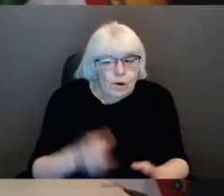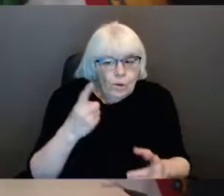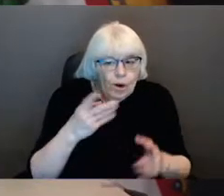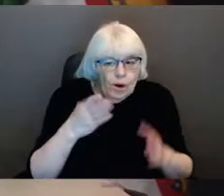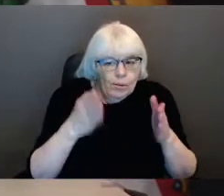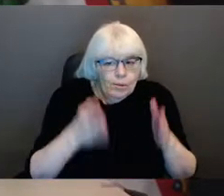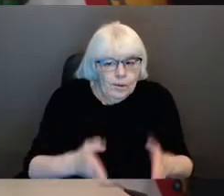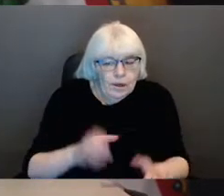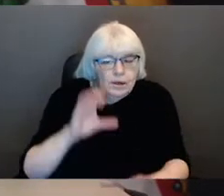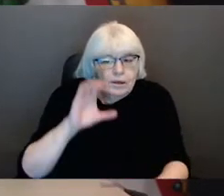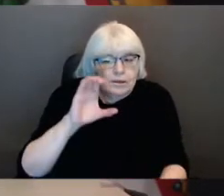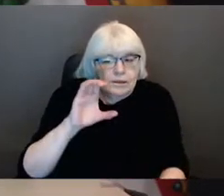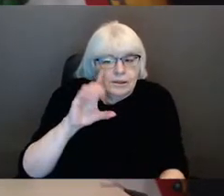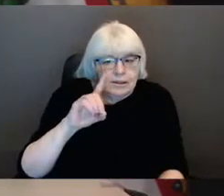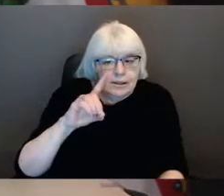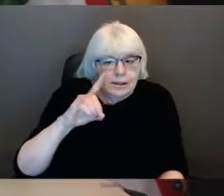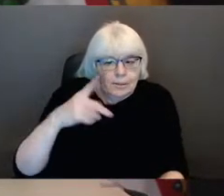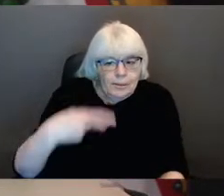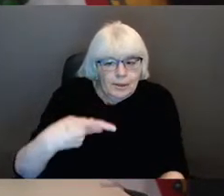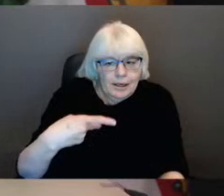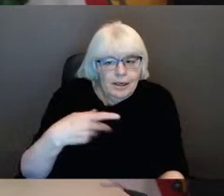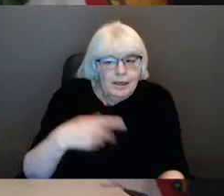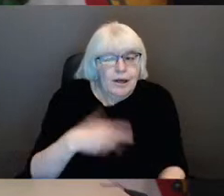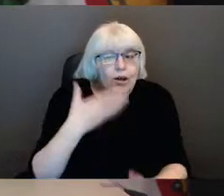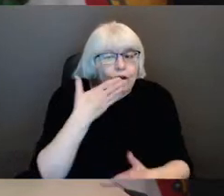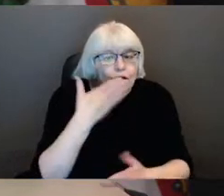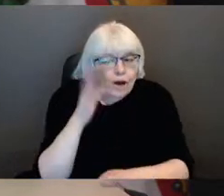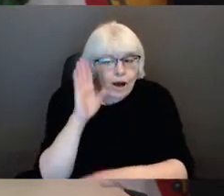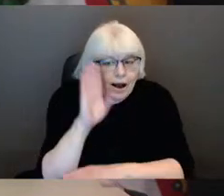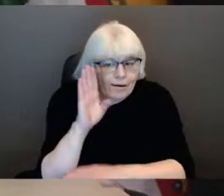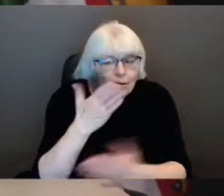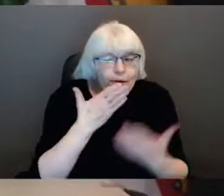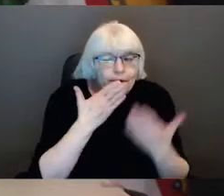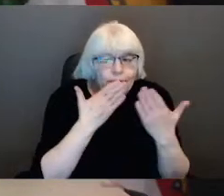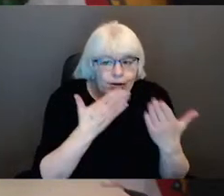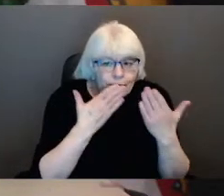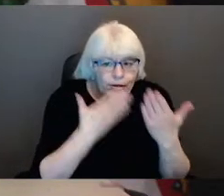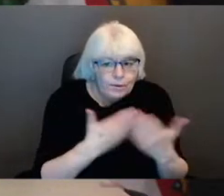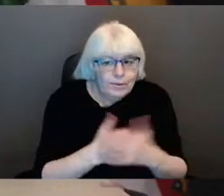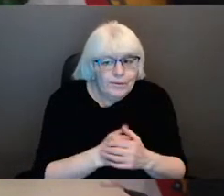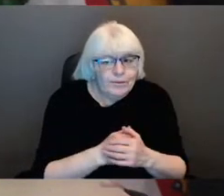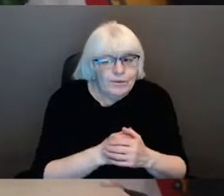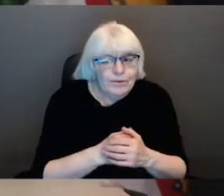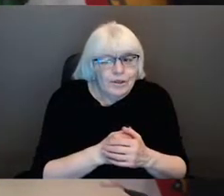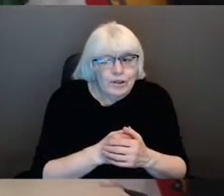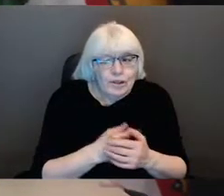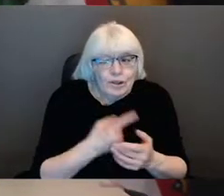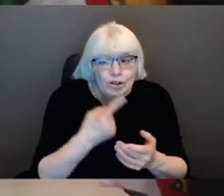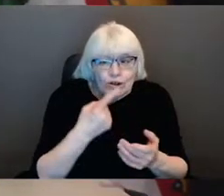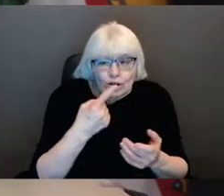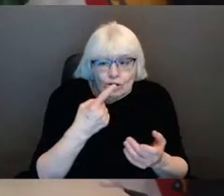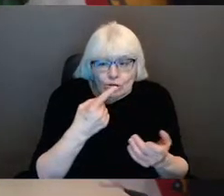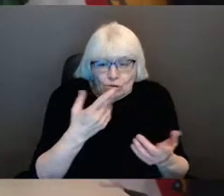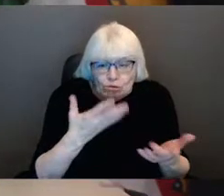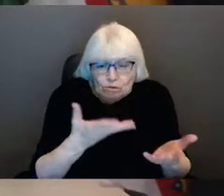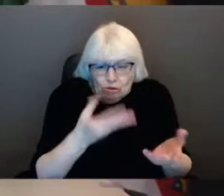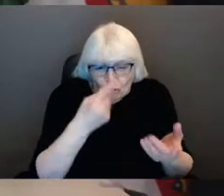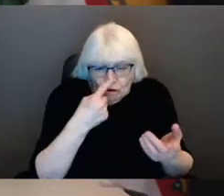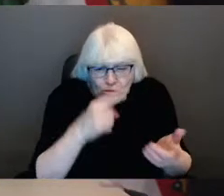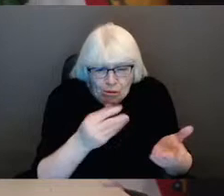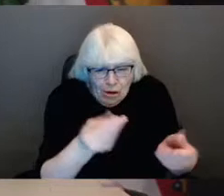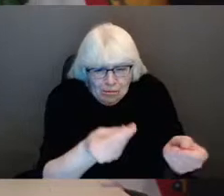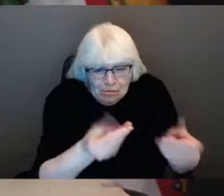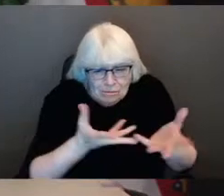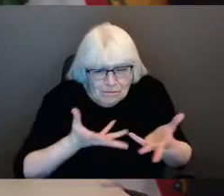Good afternoon. Thanks a lot. I just, for starters, I wondered if you could just walk through so families understand sort of what's happening,